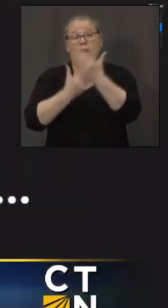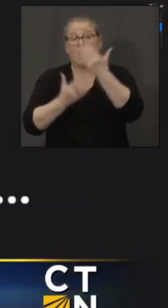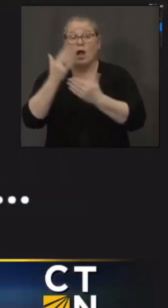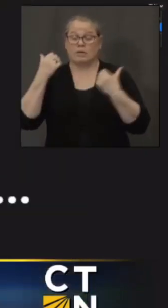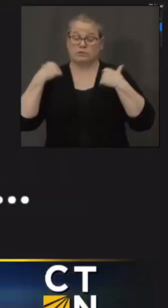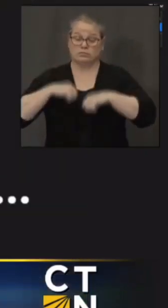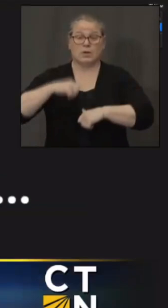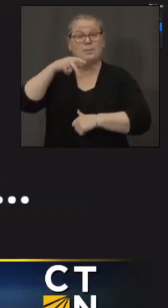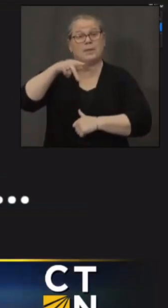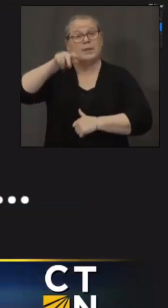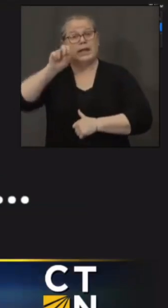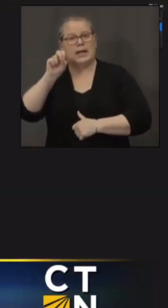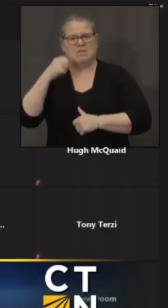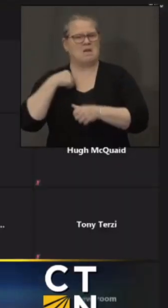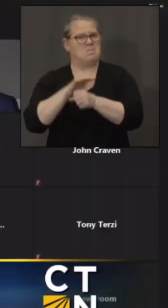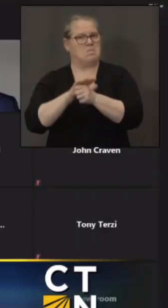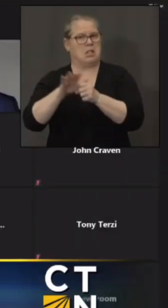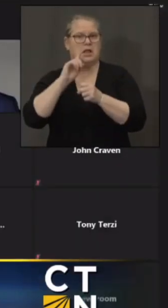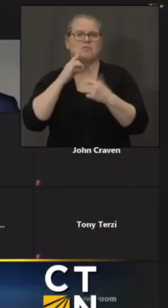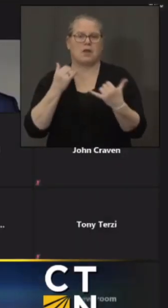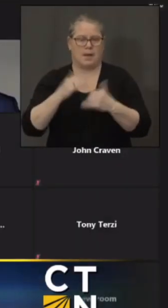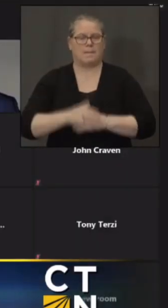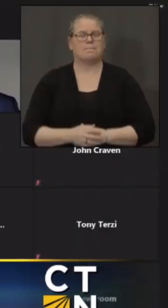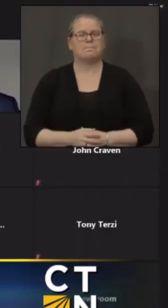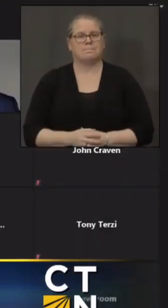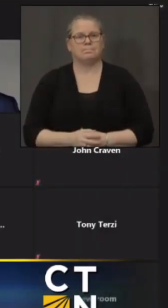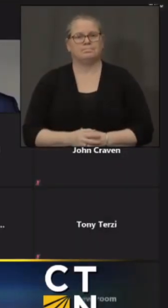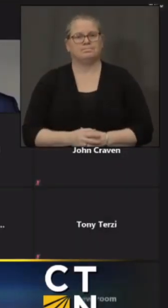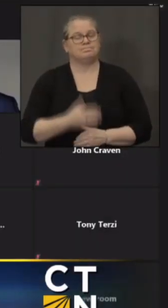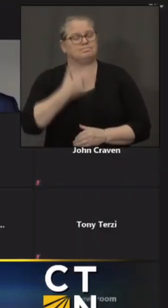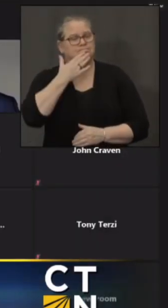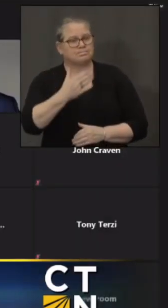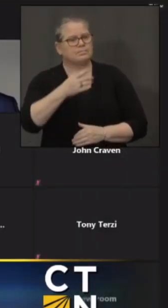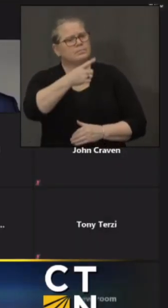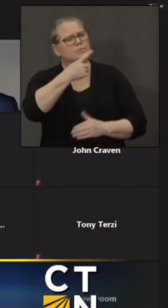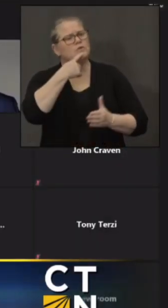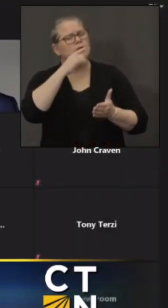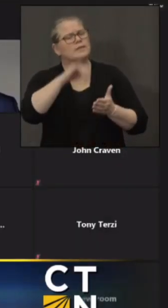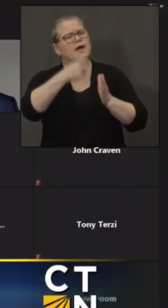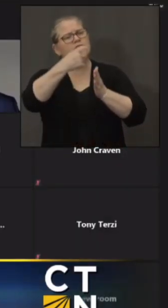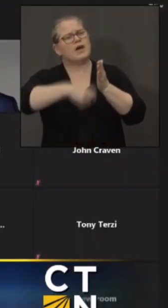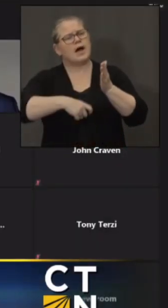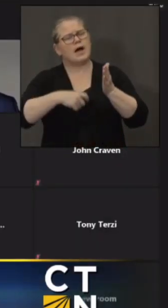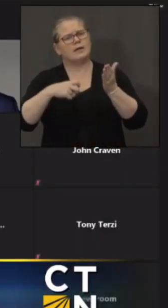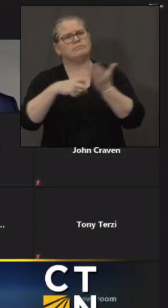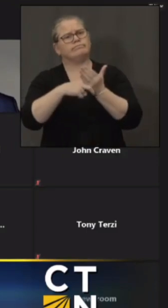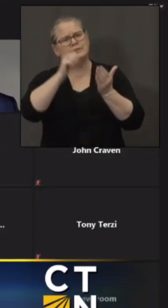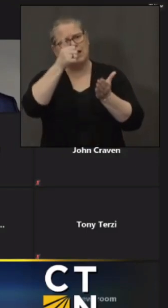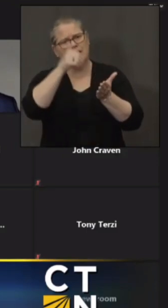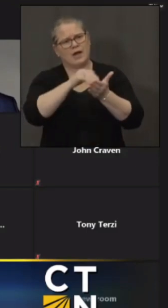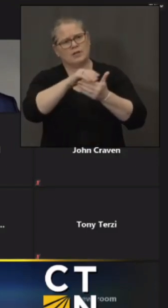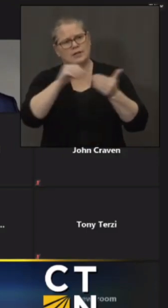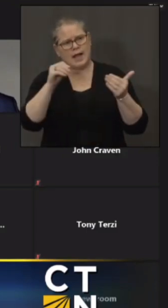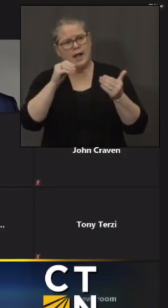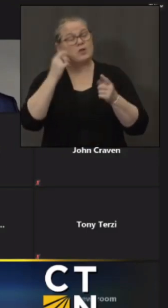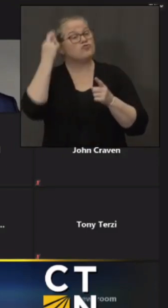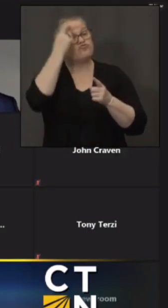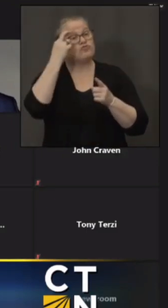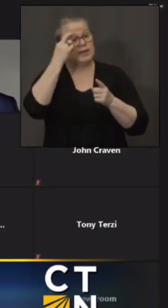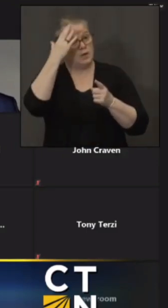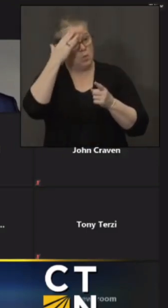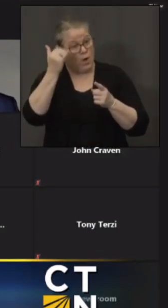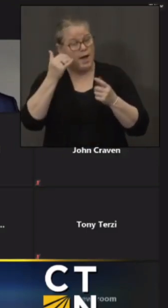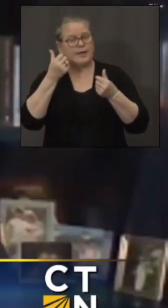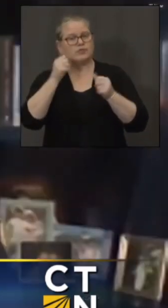Thanks. And then, Governor, you said that the $10,000 fine is sort of a way to avoid rolling back to phase one. But after the